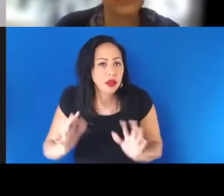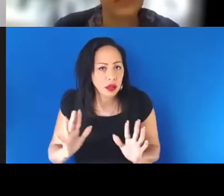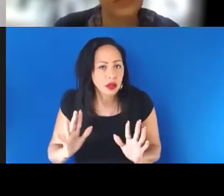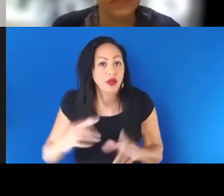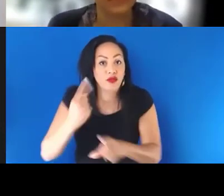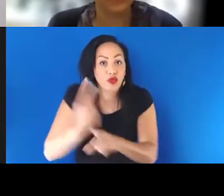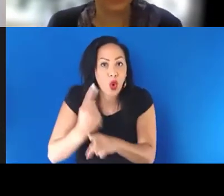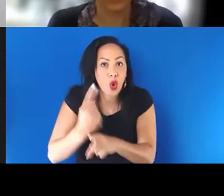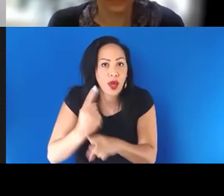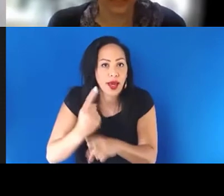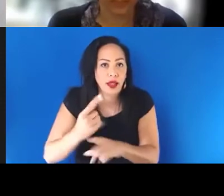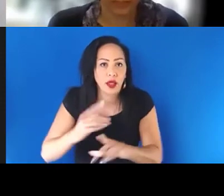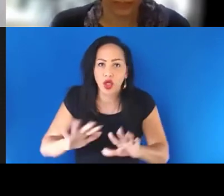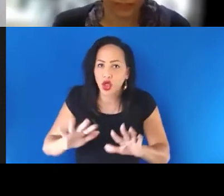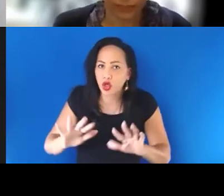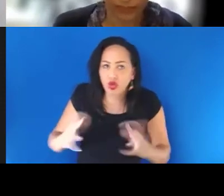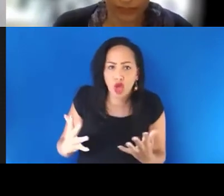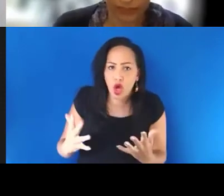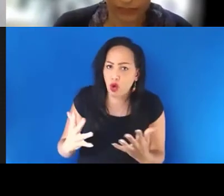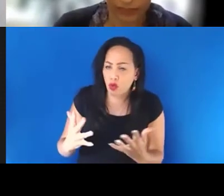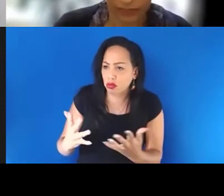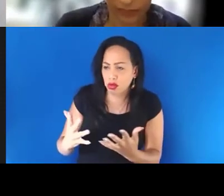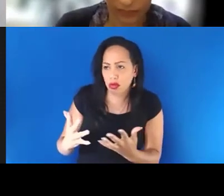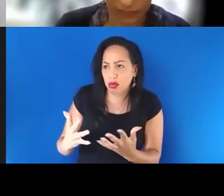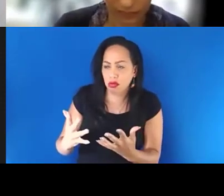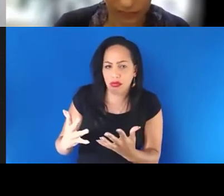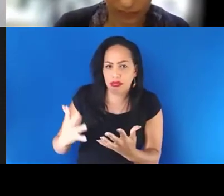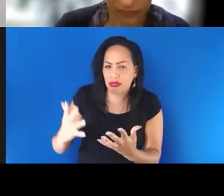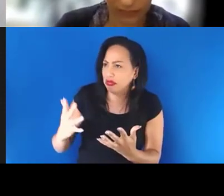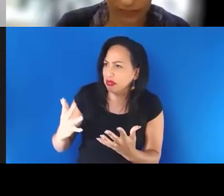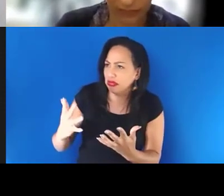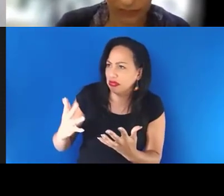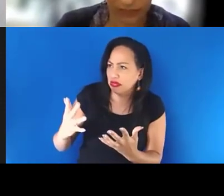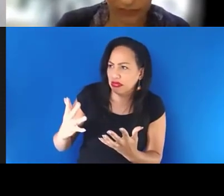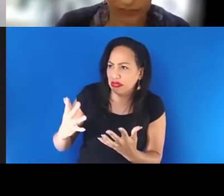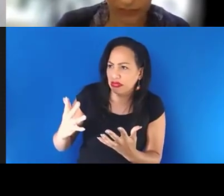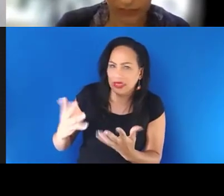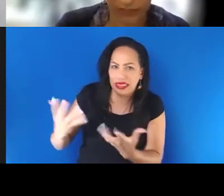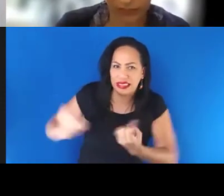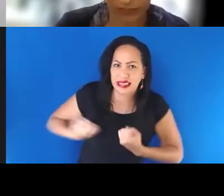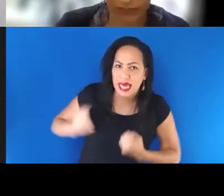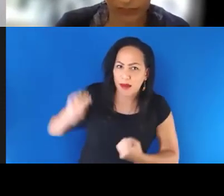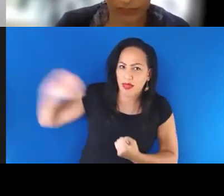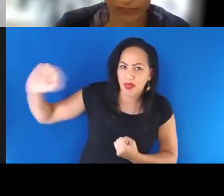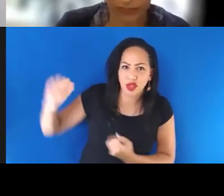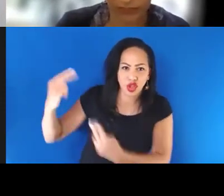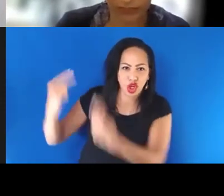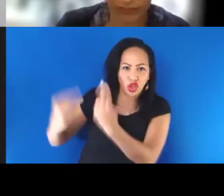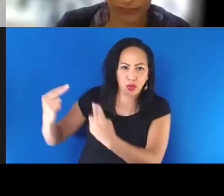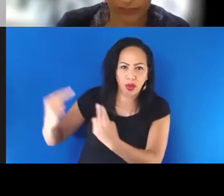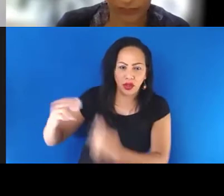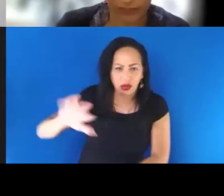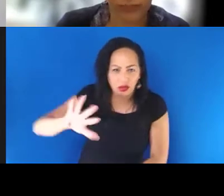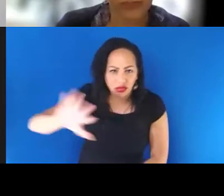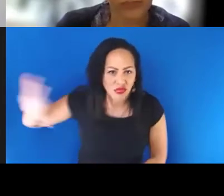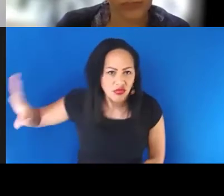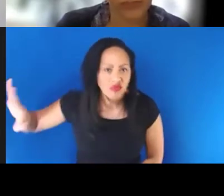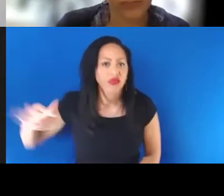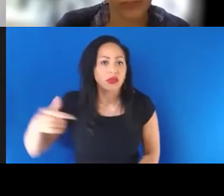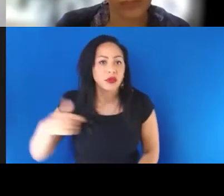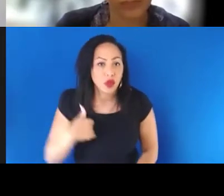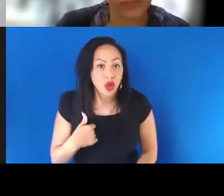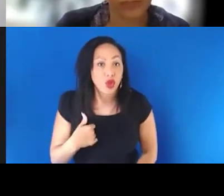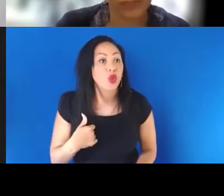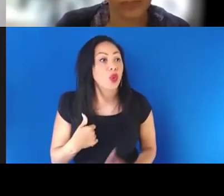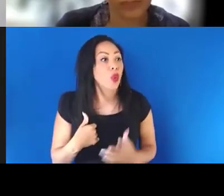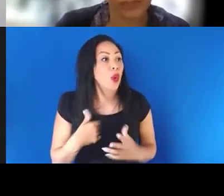to be the basis of how you respond to your communication, but you assess the